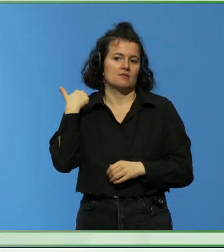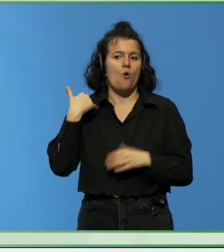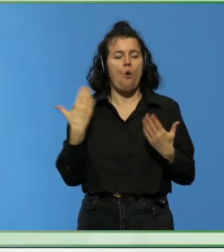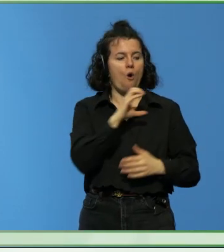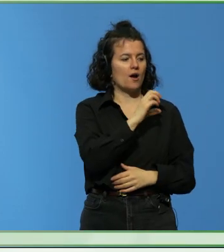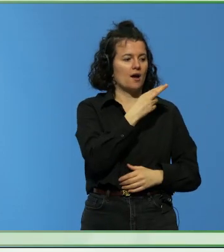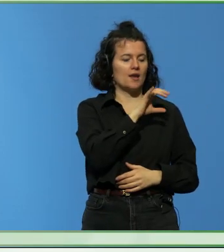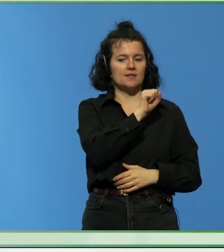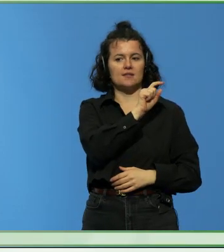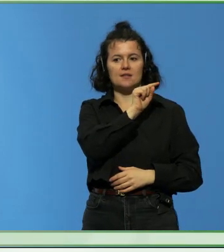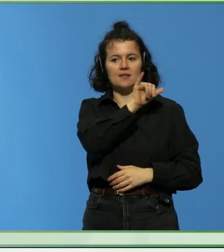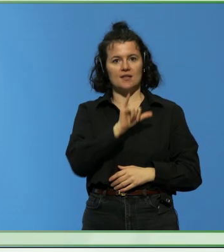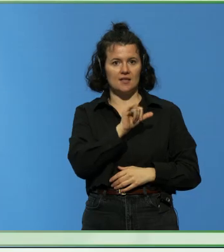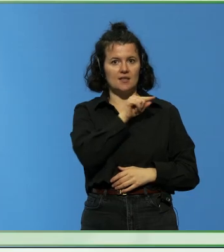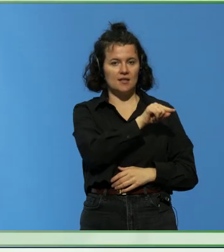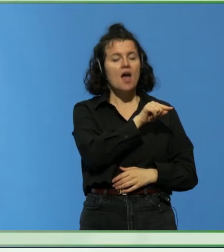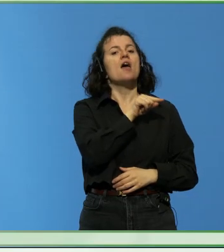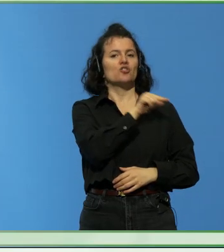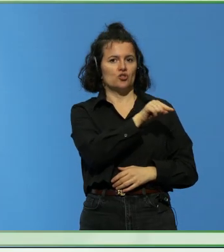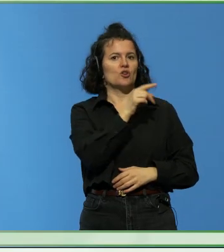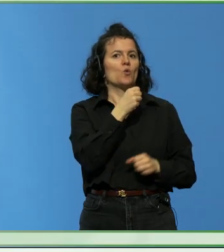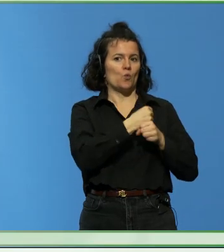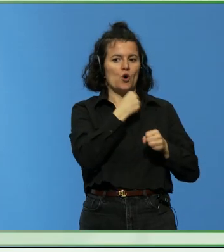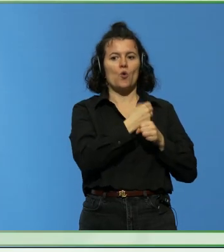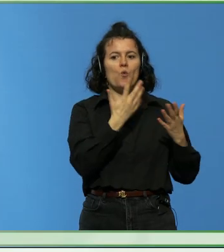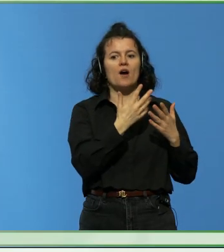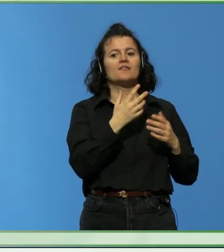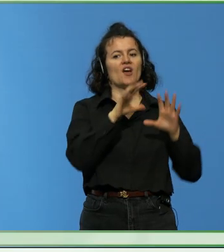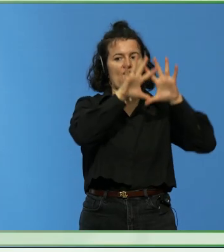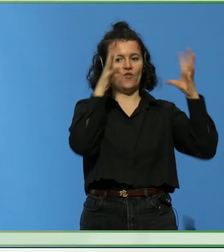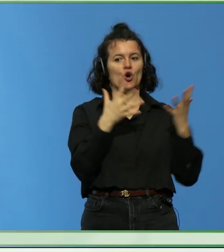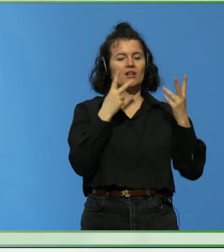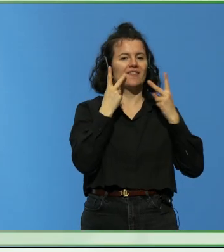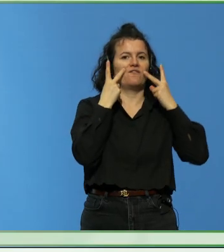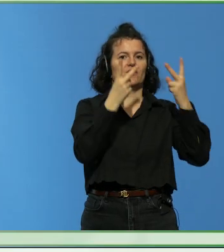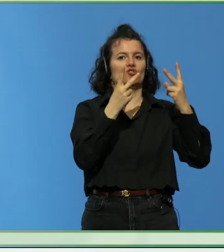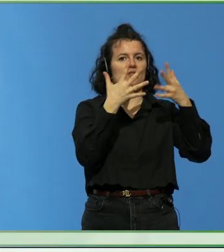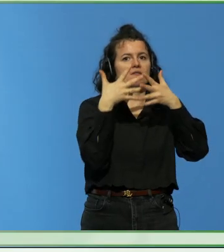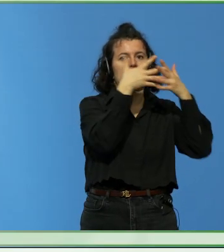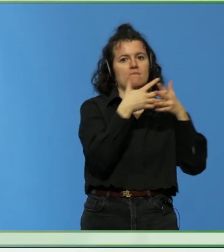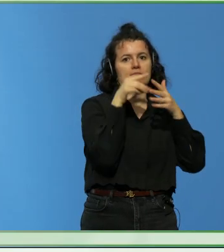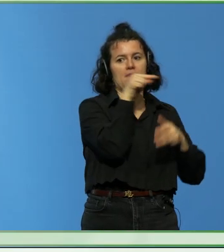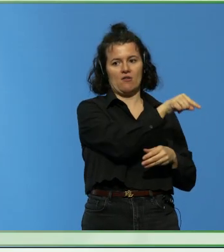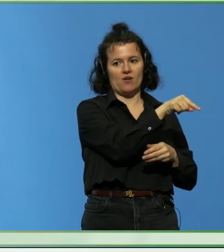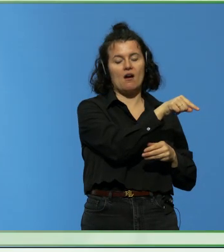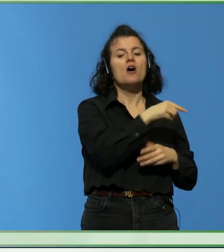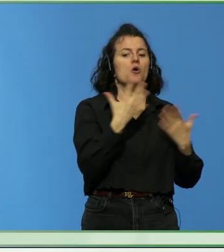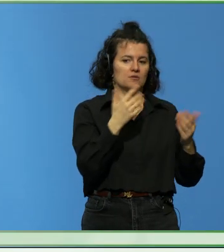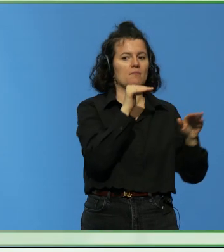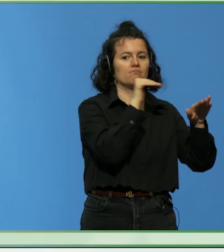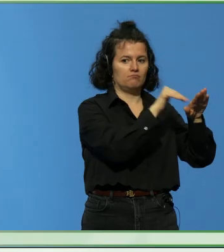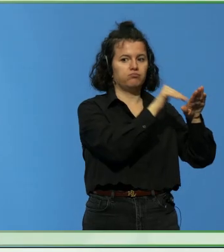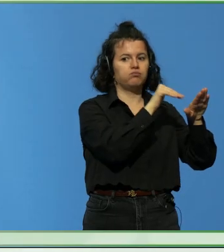you want a sort of quite light report that gives an overview of the Bechester campaign and the